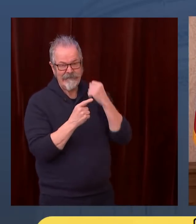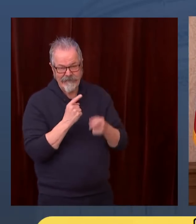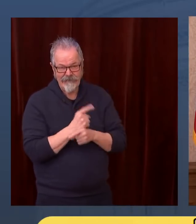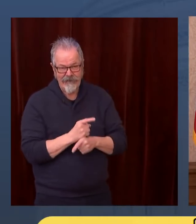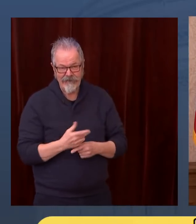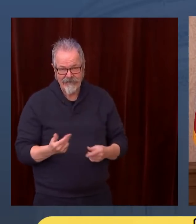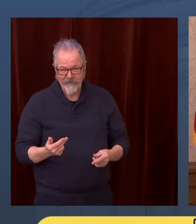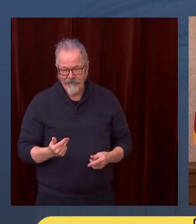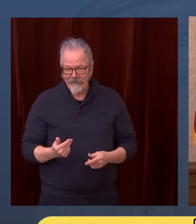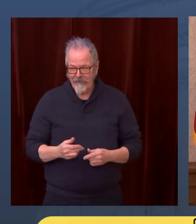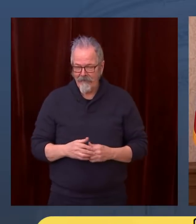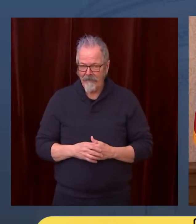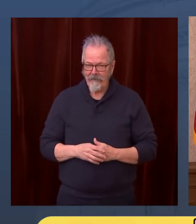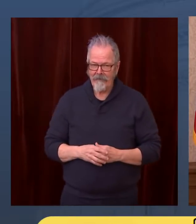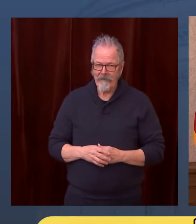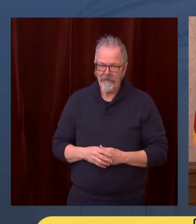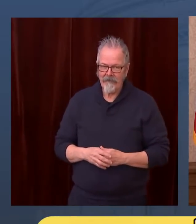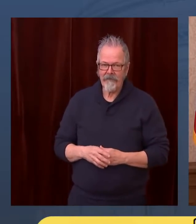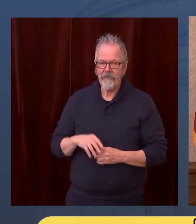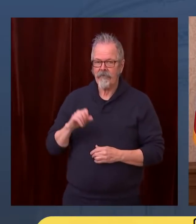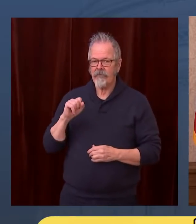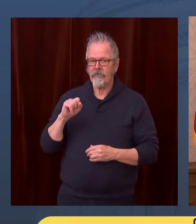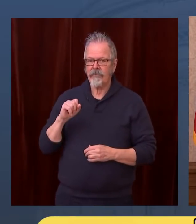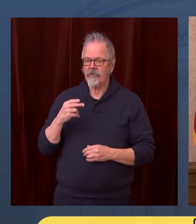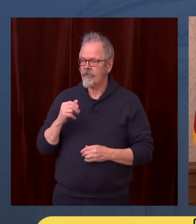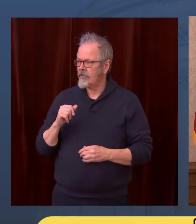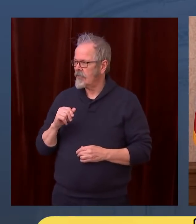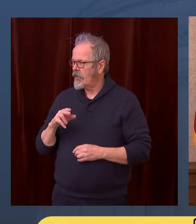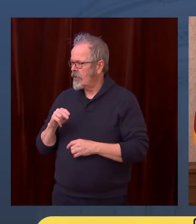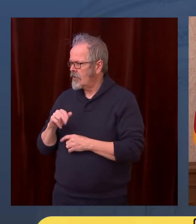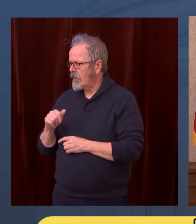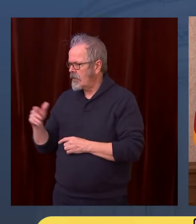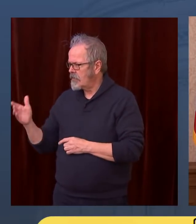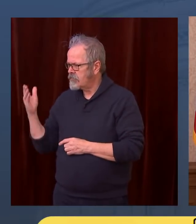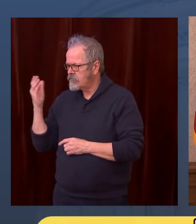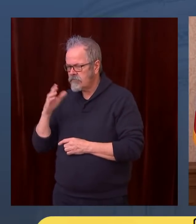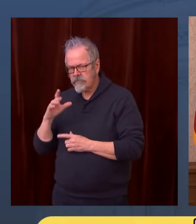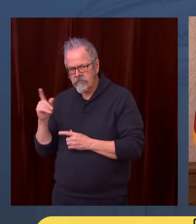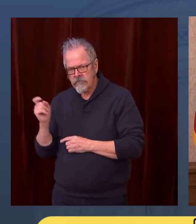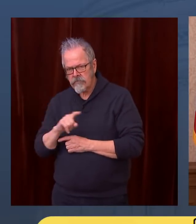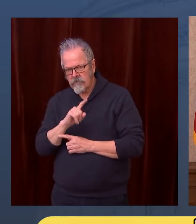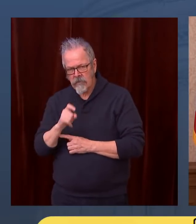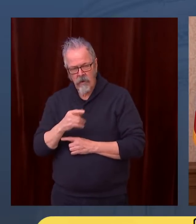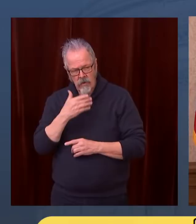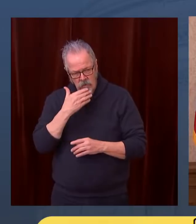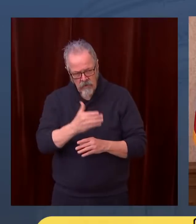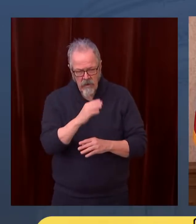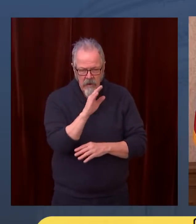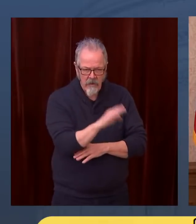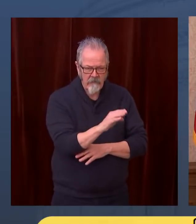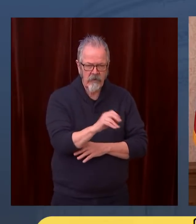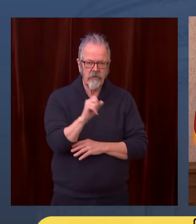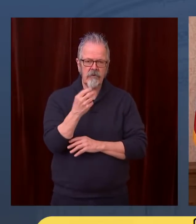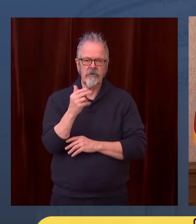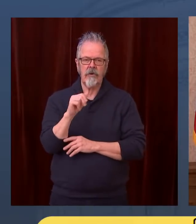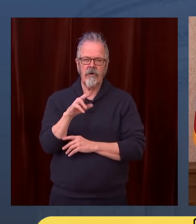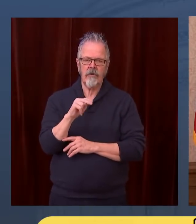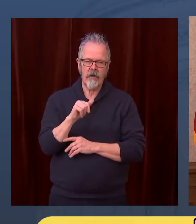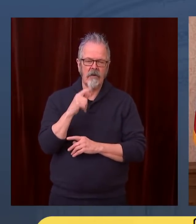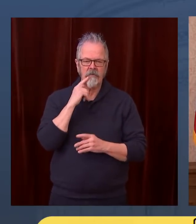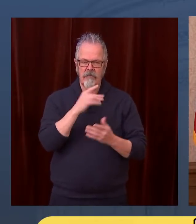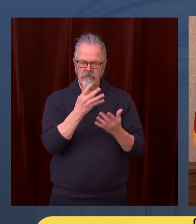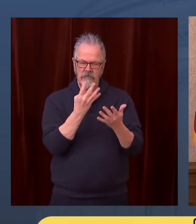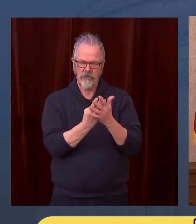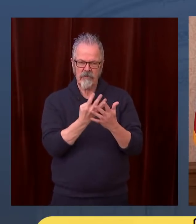Shauna. Good afternoon. My question kind of pertains to the correctional facilities that